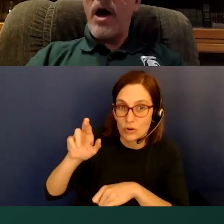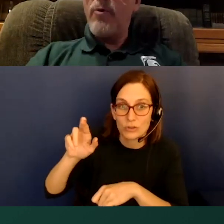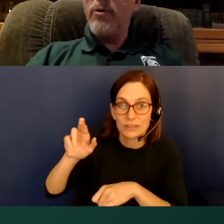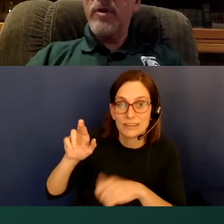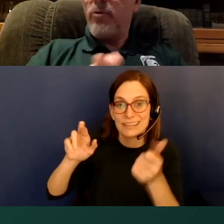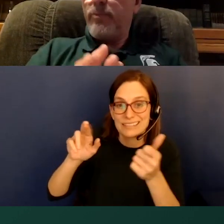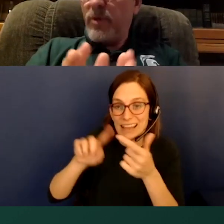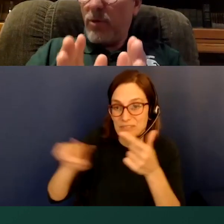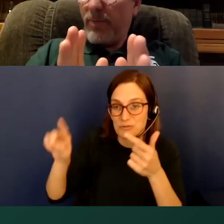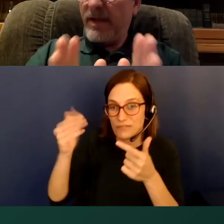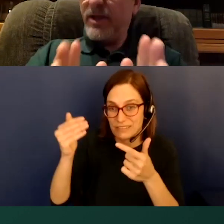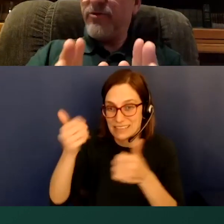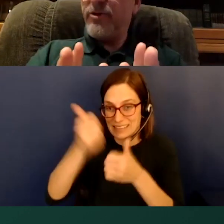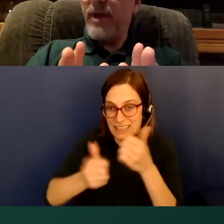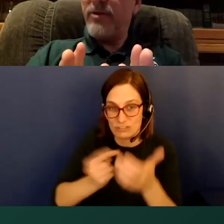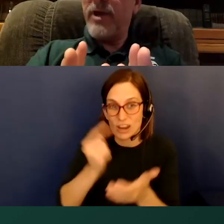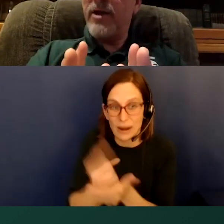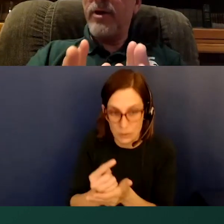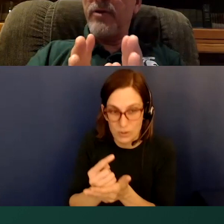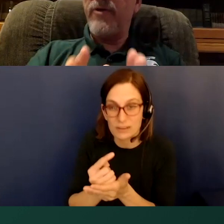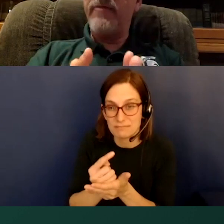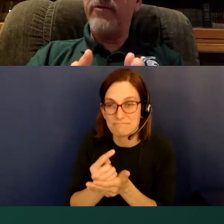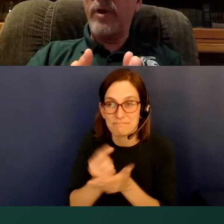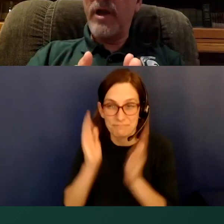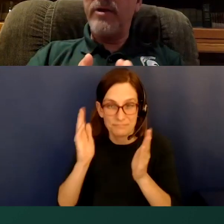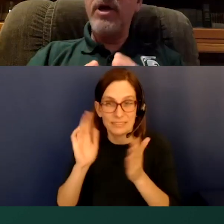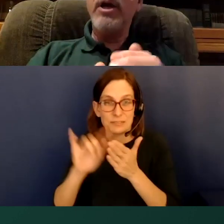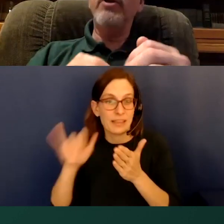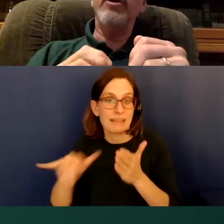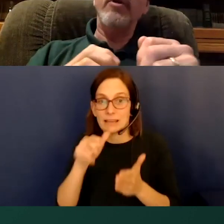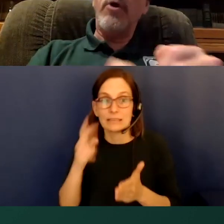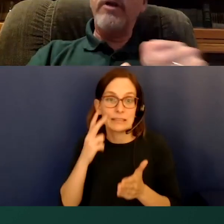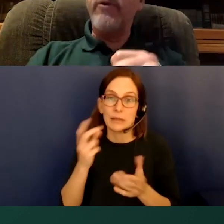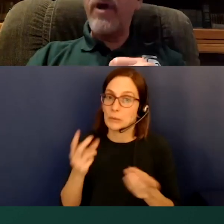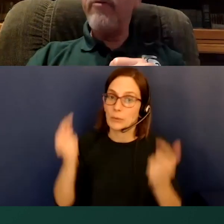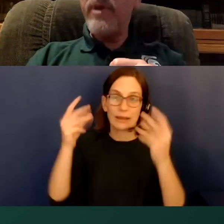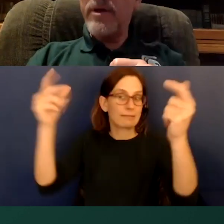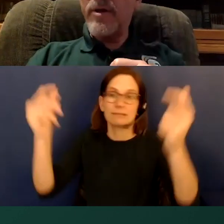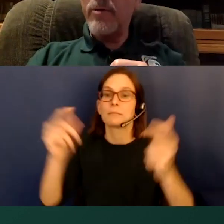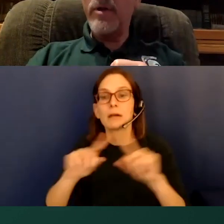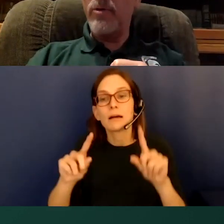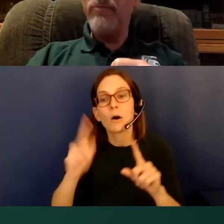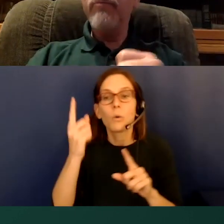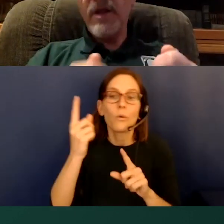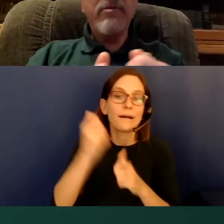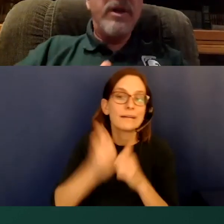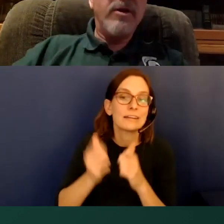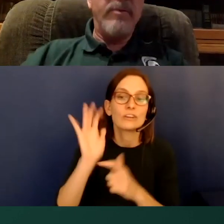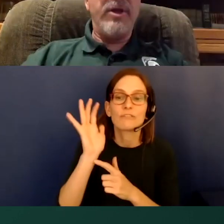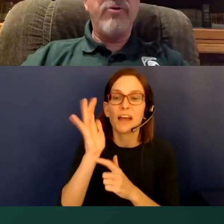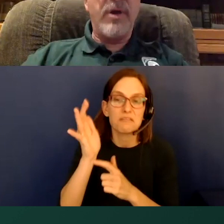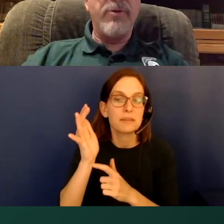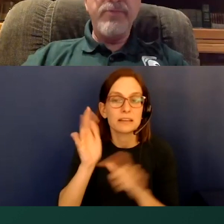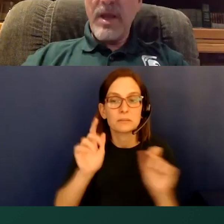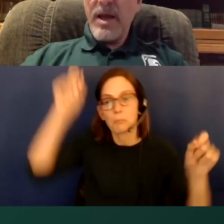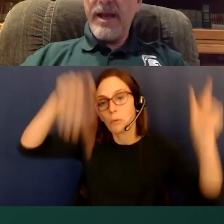per hour. So, pay attention to that. You're not going to see 5 every second. You're going to see 1 every 5 minutes or so. That's a decent